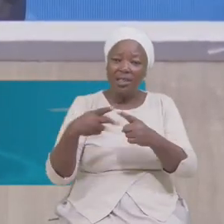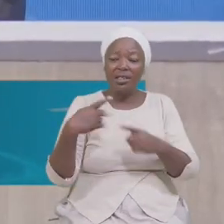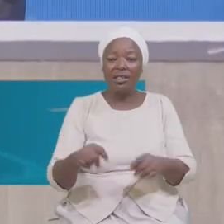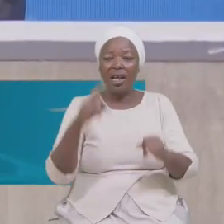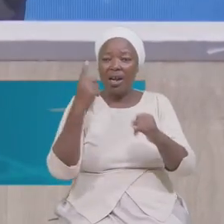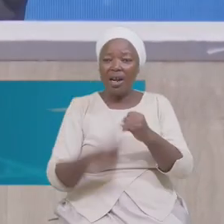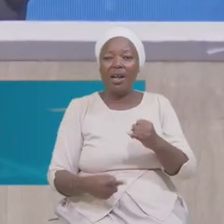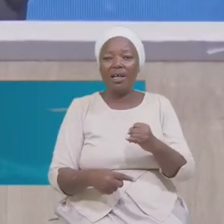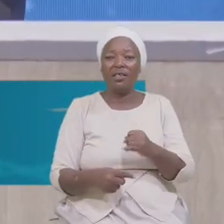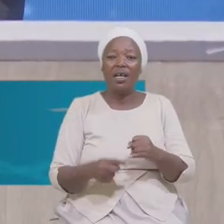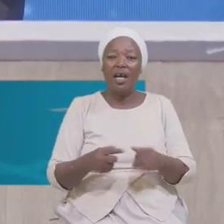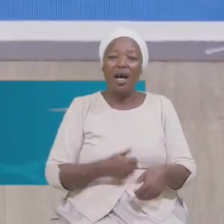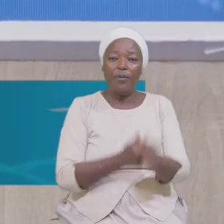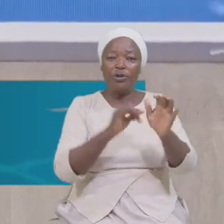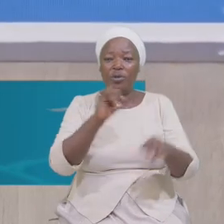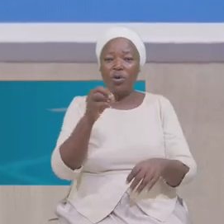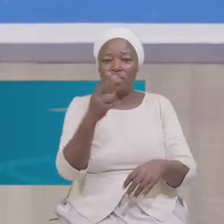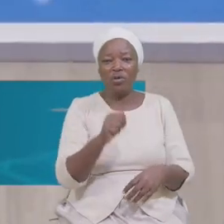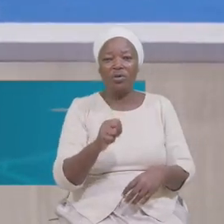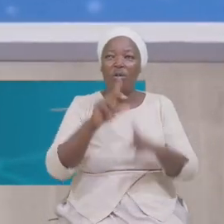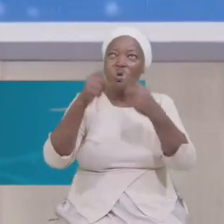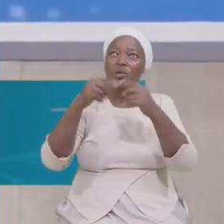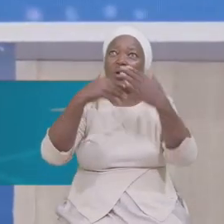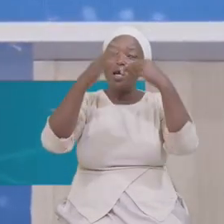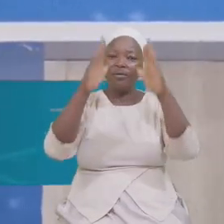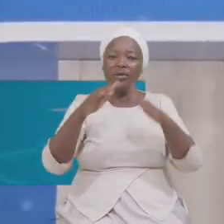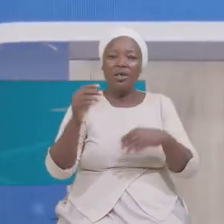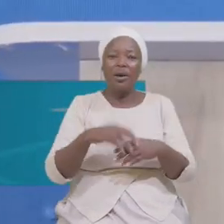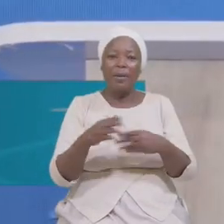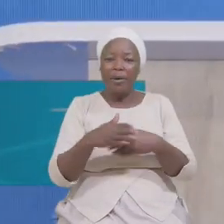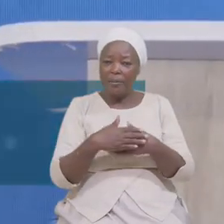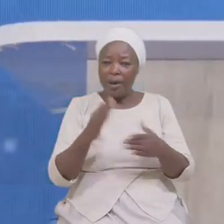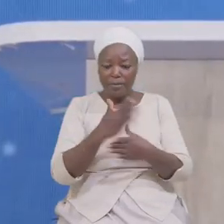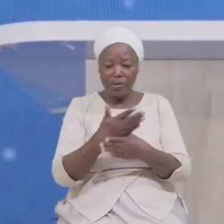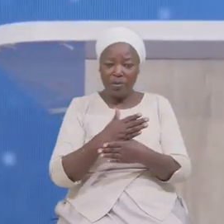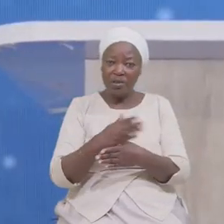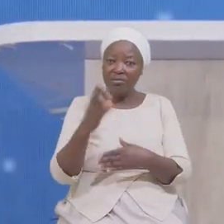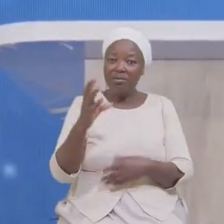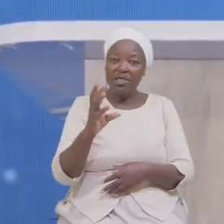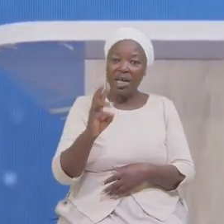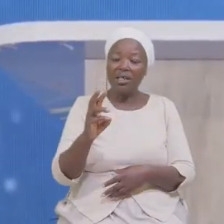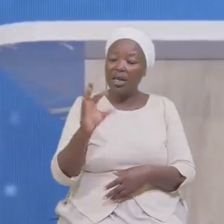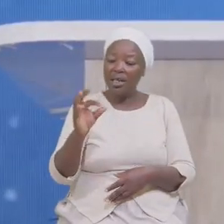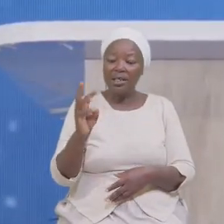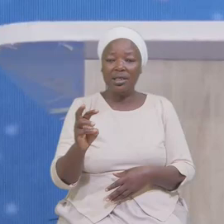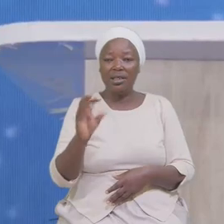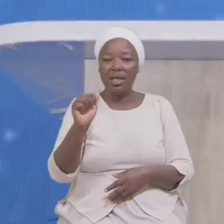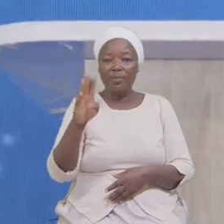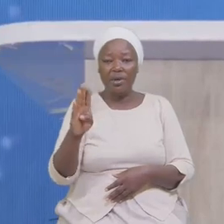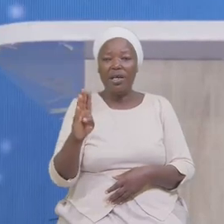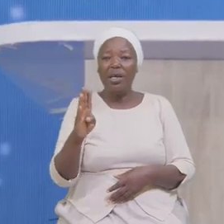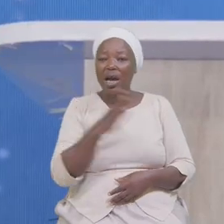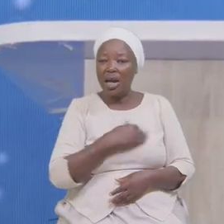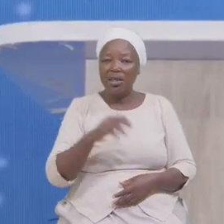John went to heaven between 96 AD and 100 AD. It's still here. That covenant that